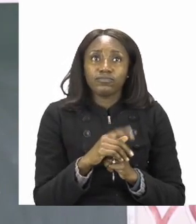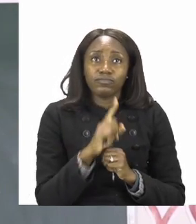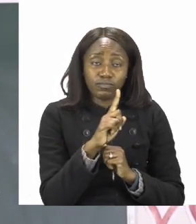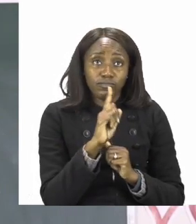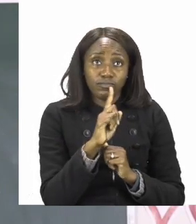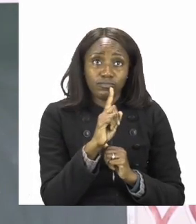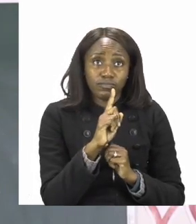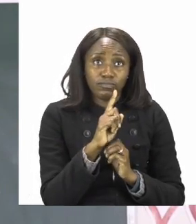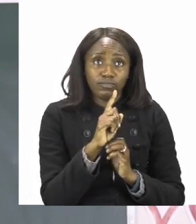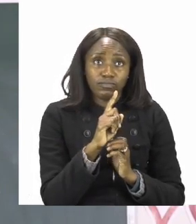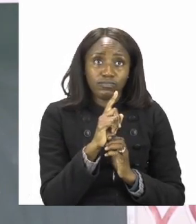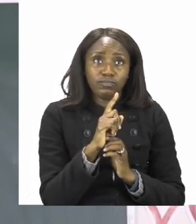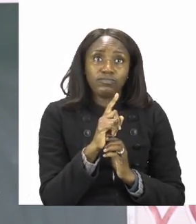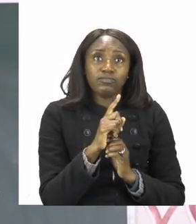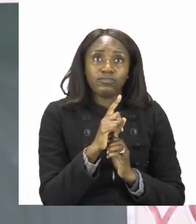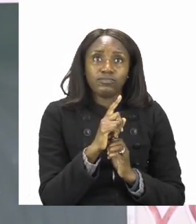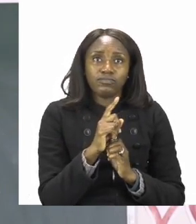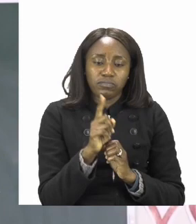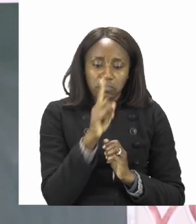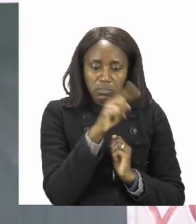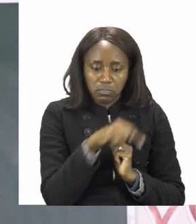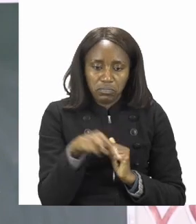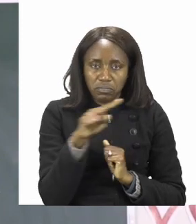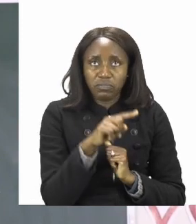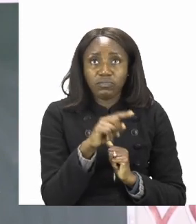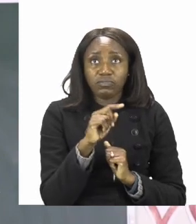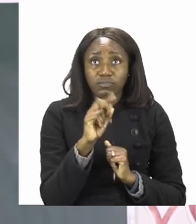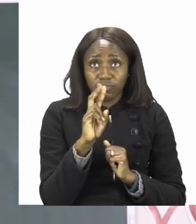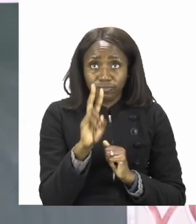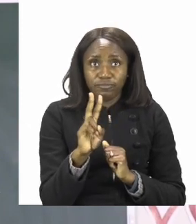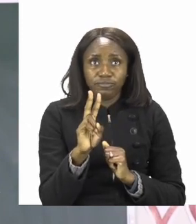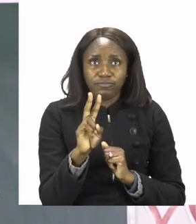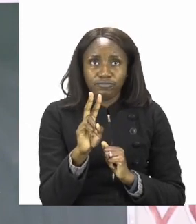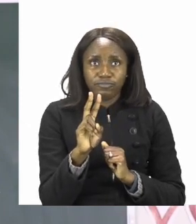one set, so that means we need to draw another set.